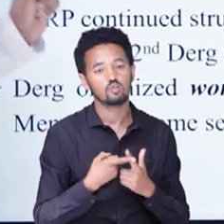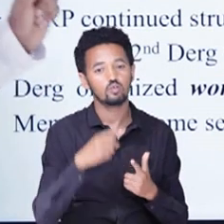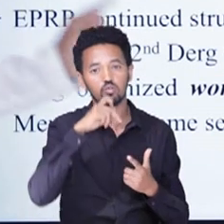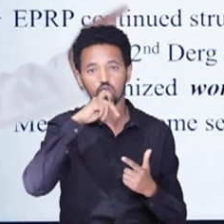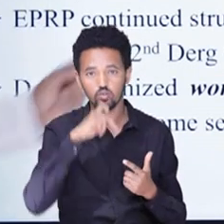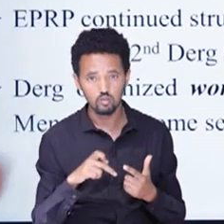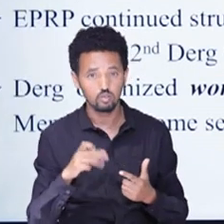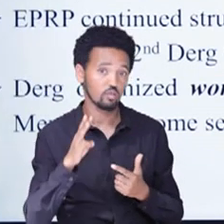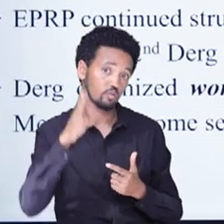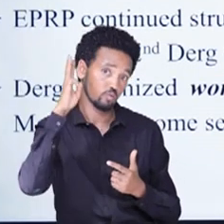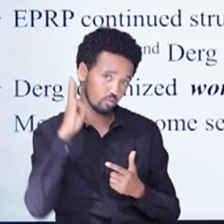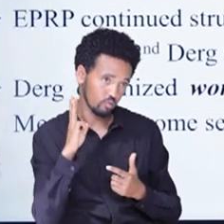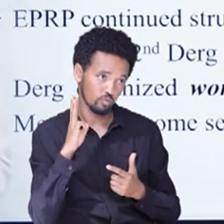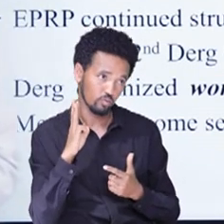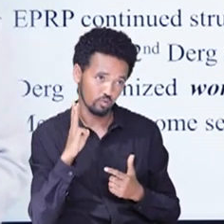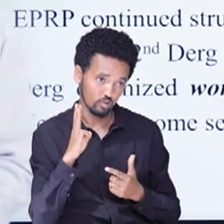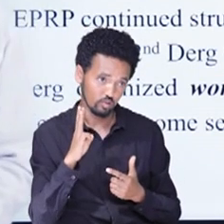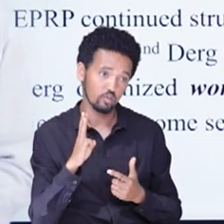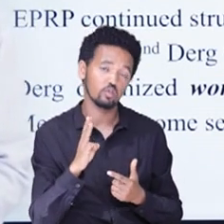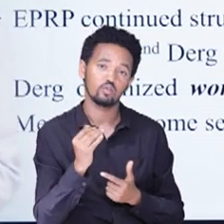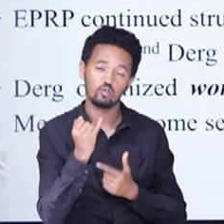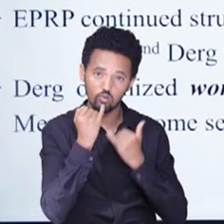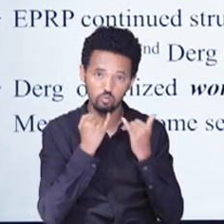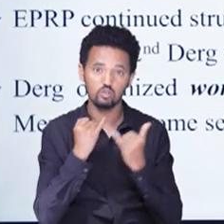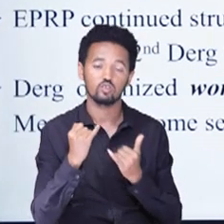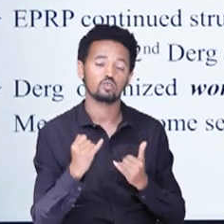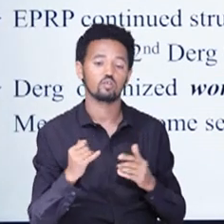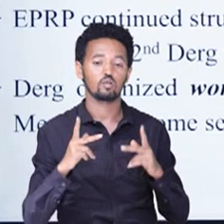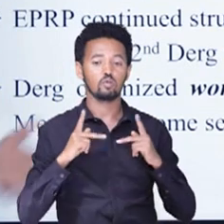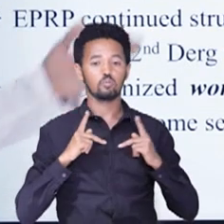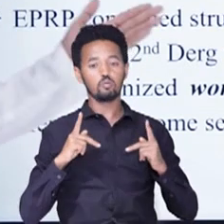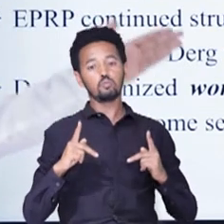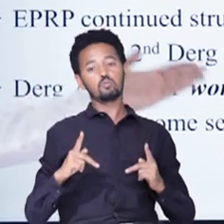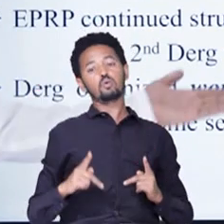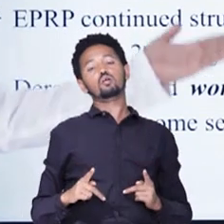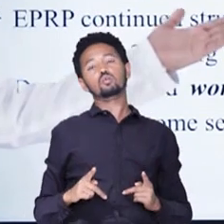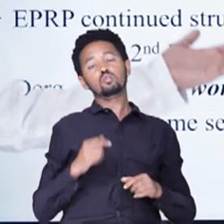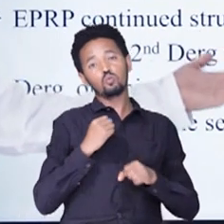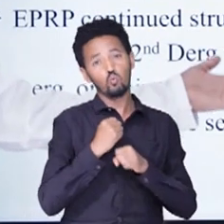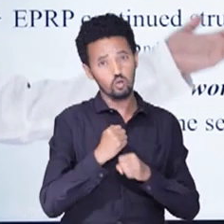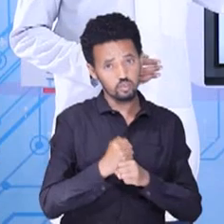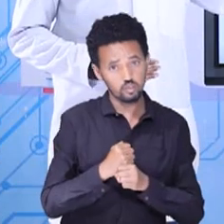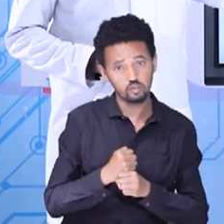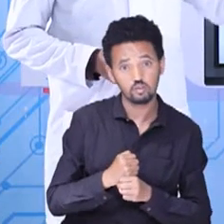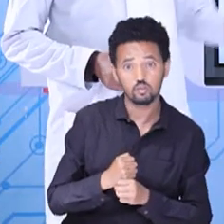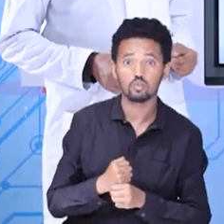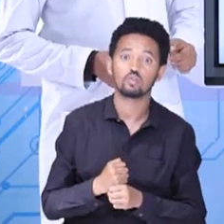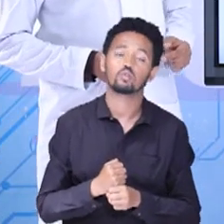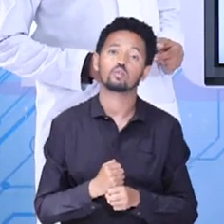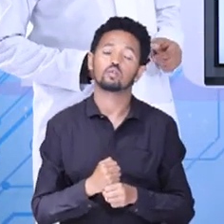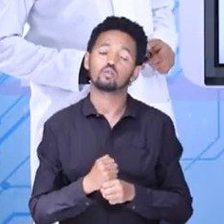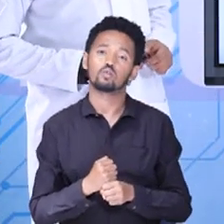Dirk was the task of the formation of party. The first party of Dirk, the Worker Party of